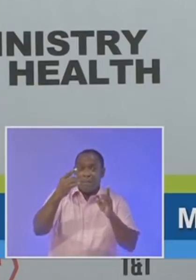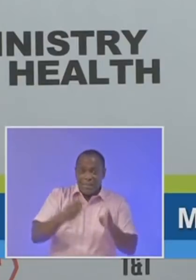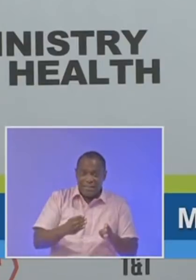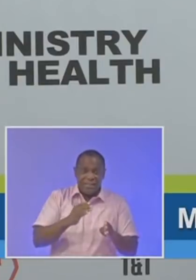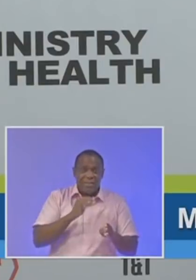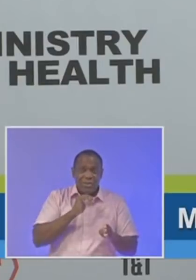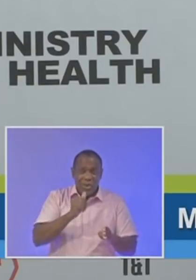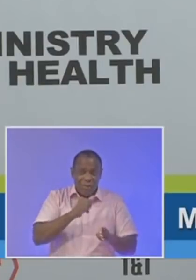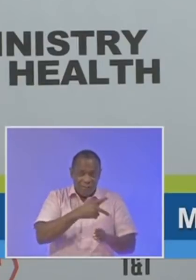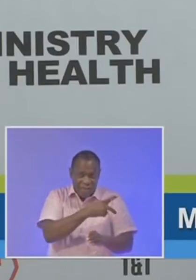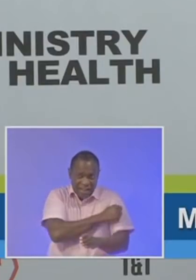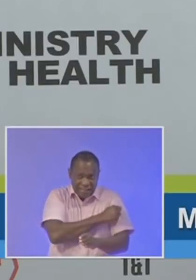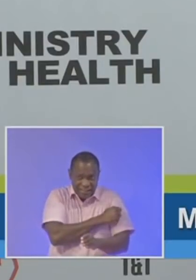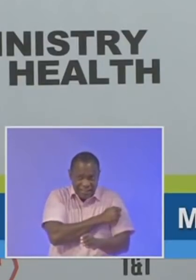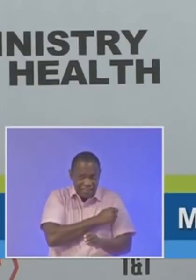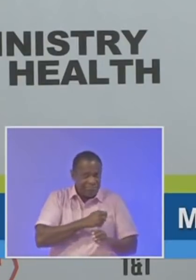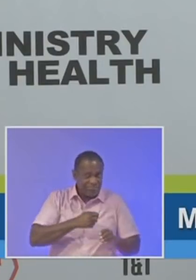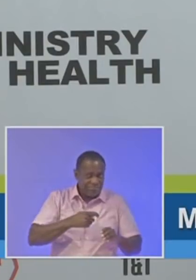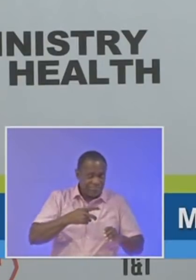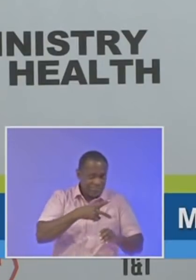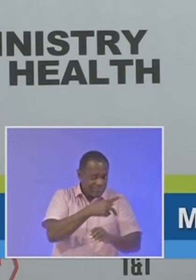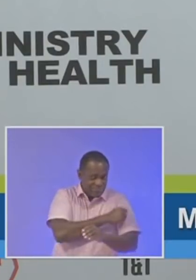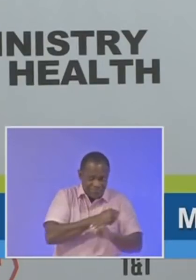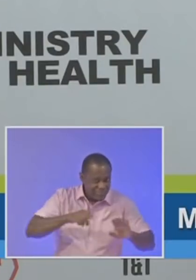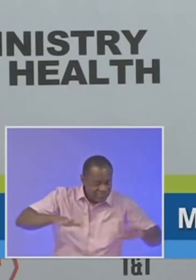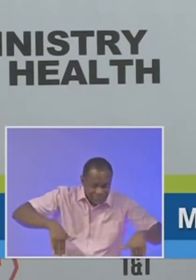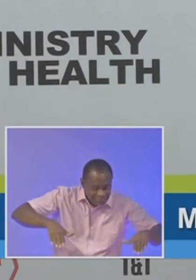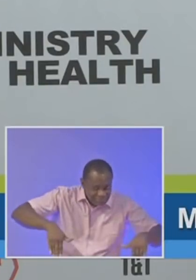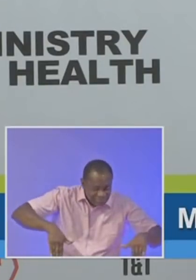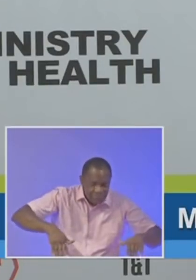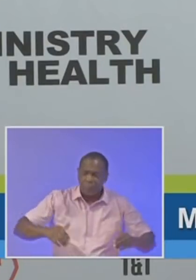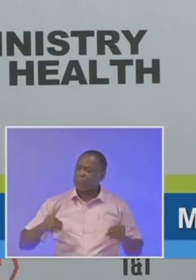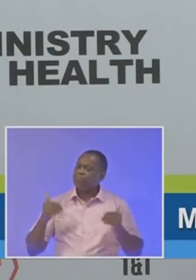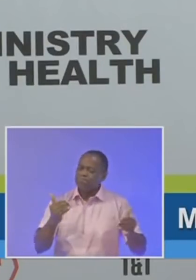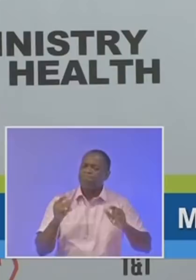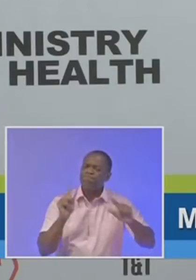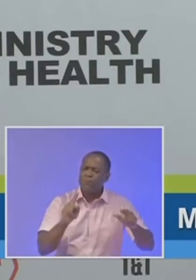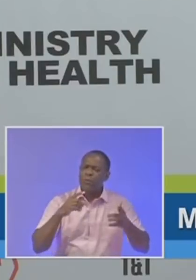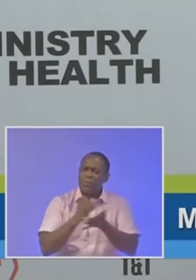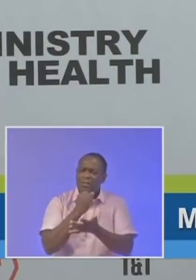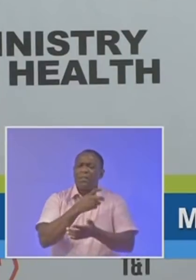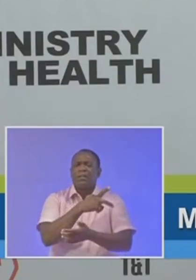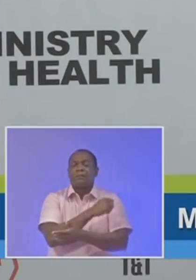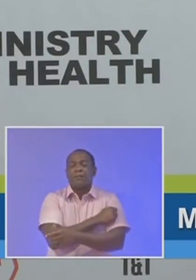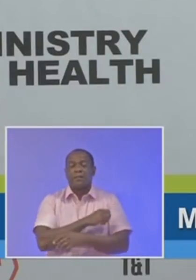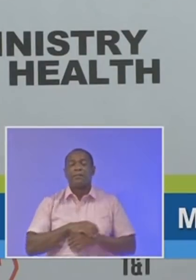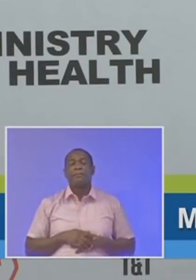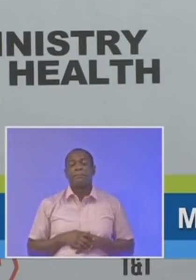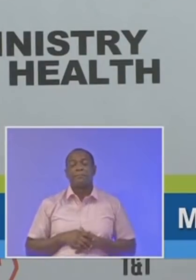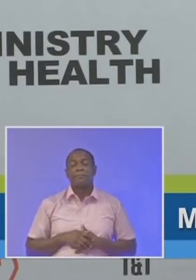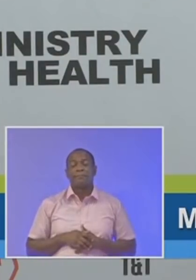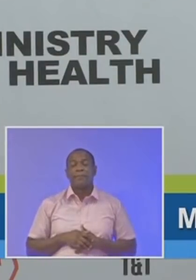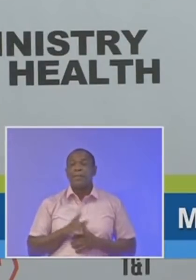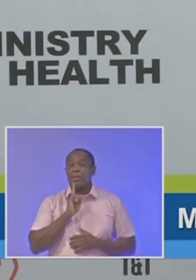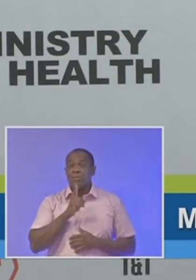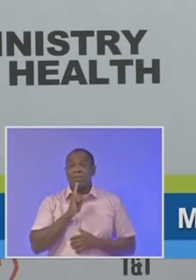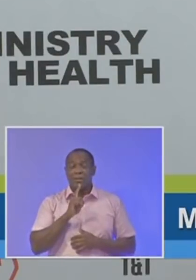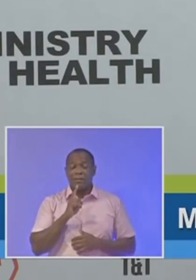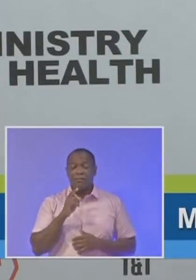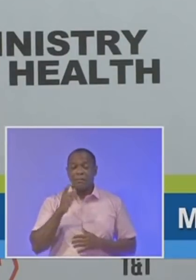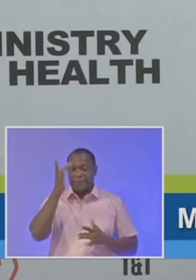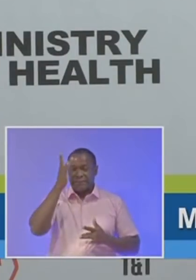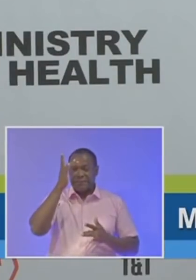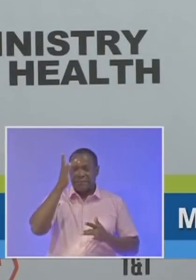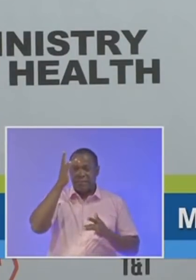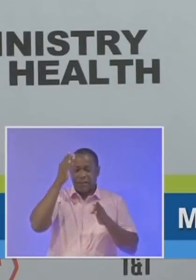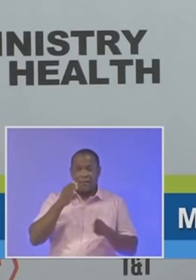There is no doubt that patients and their loved ones face uncertainty when admitted to the nation's quarantine